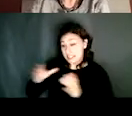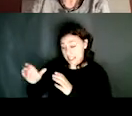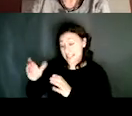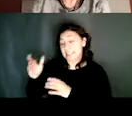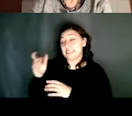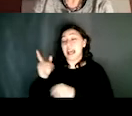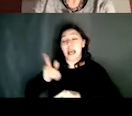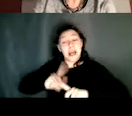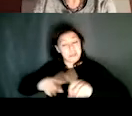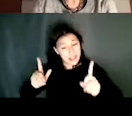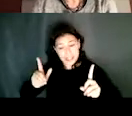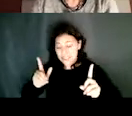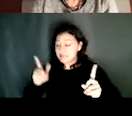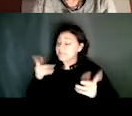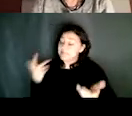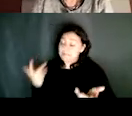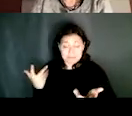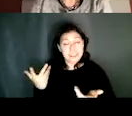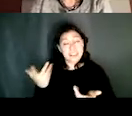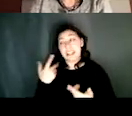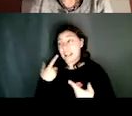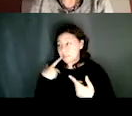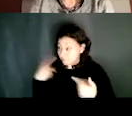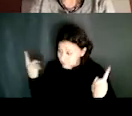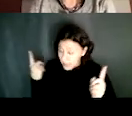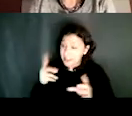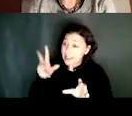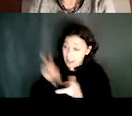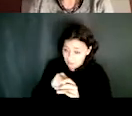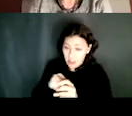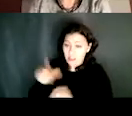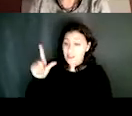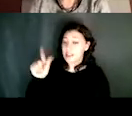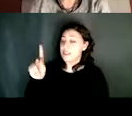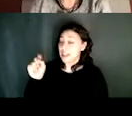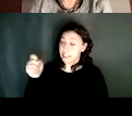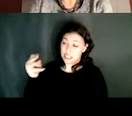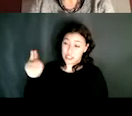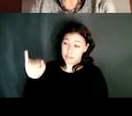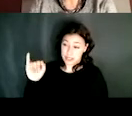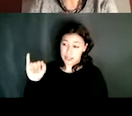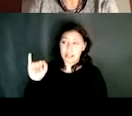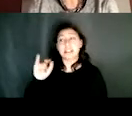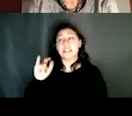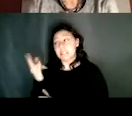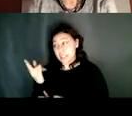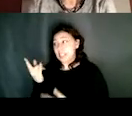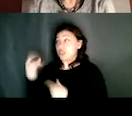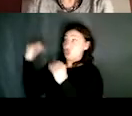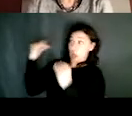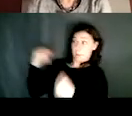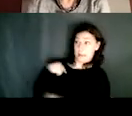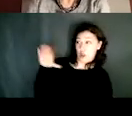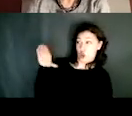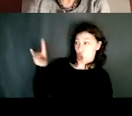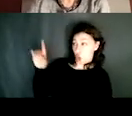Lakshmi, despite being busy, saw his work to teach us how to code and instill confidence in us. And the